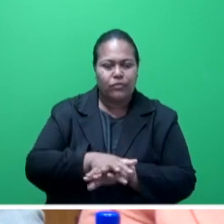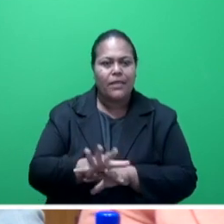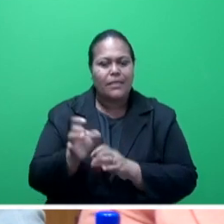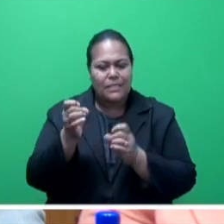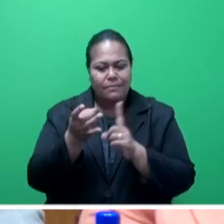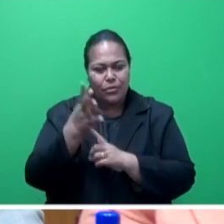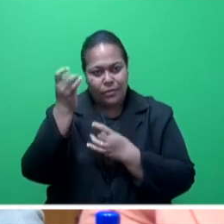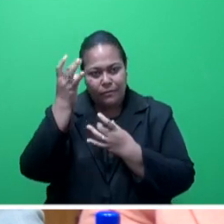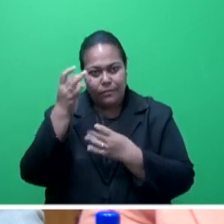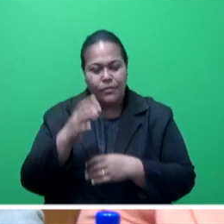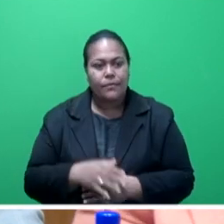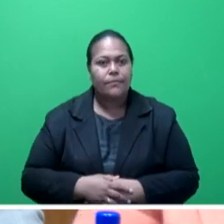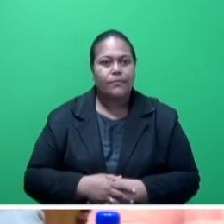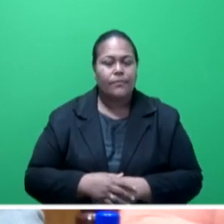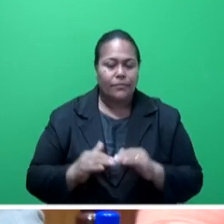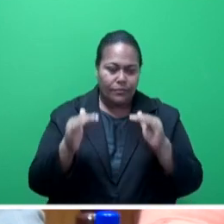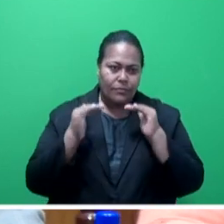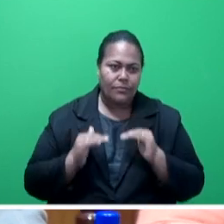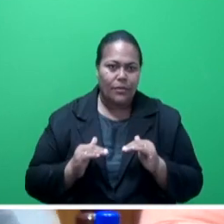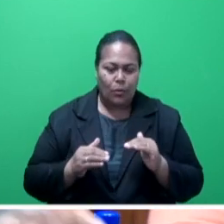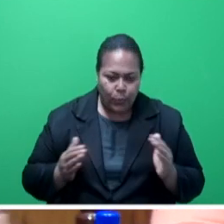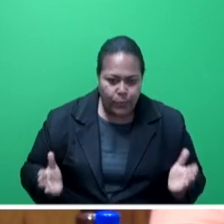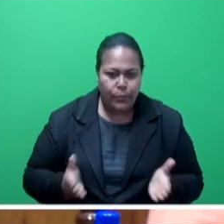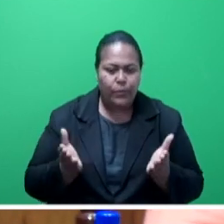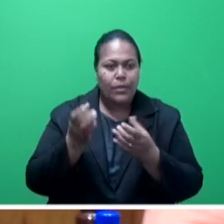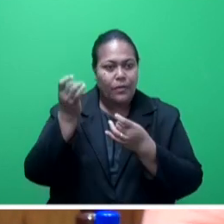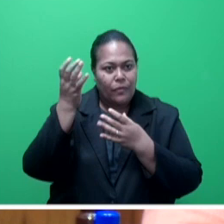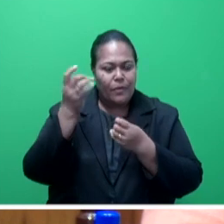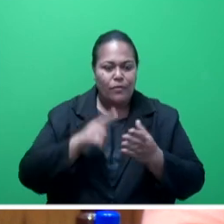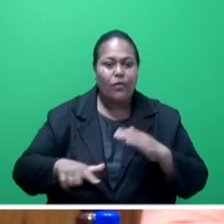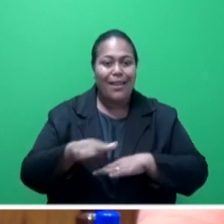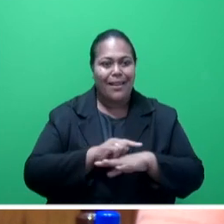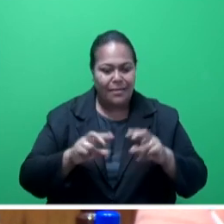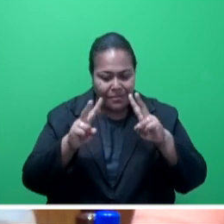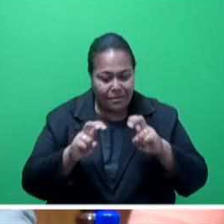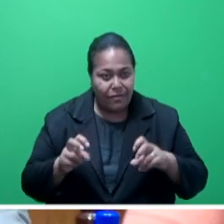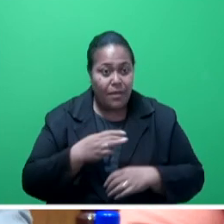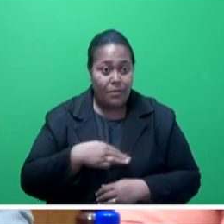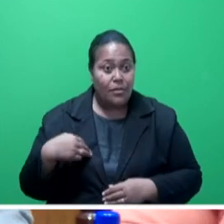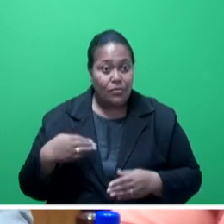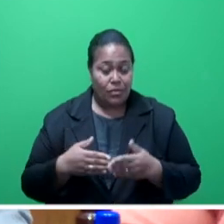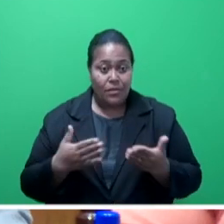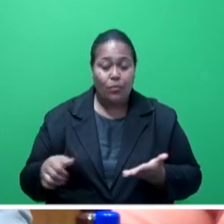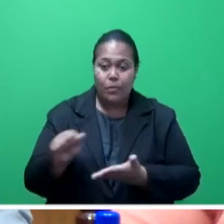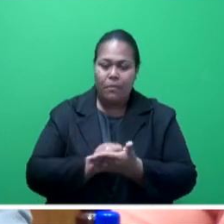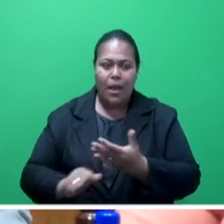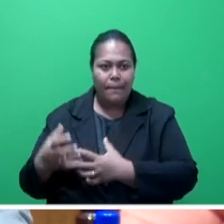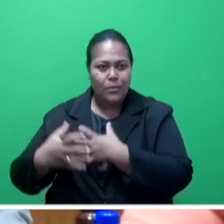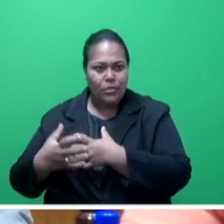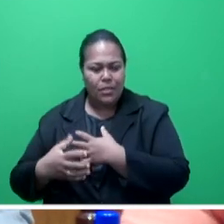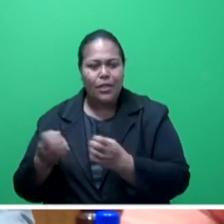Fourth, to boost development and fast-track land survey, the Ministry will be purchasing latest upgraded survey equipment that it